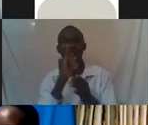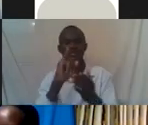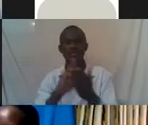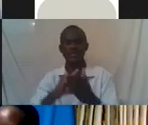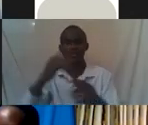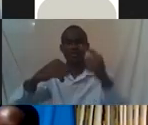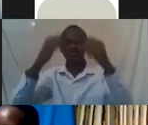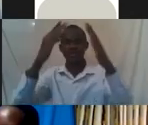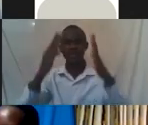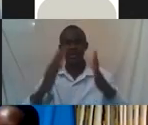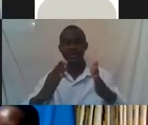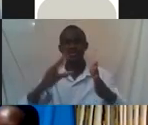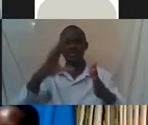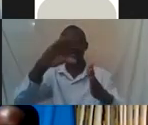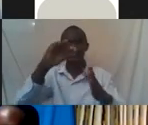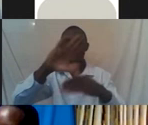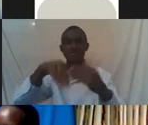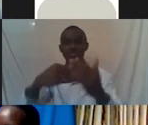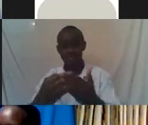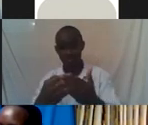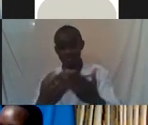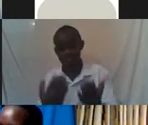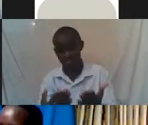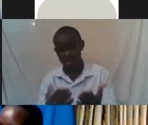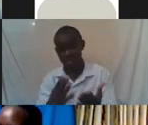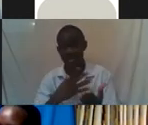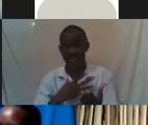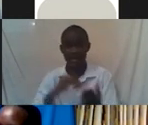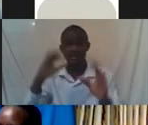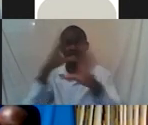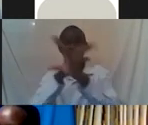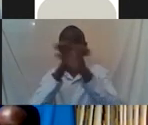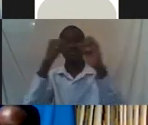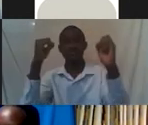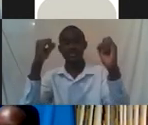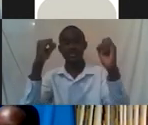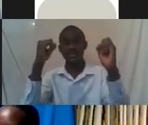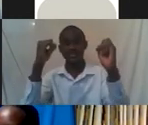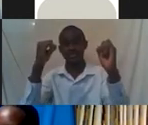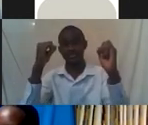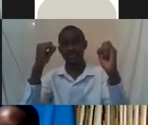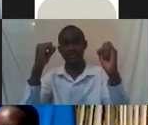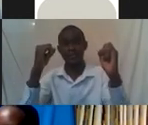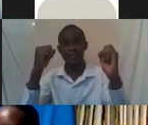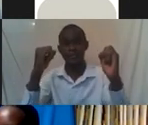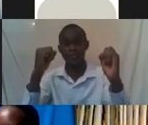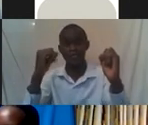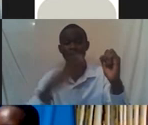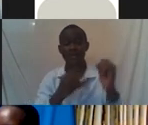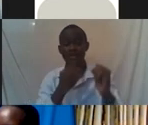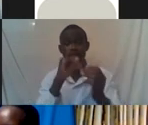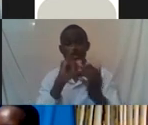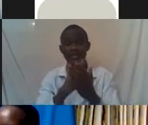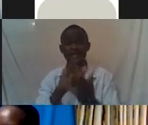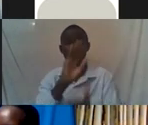all. And you know, the presidential imperial presidency. And you're saying BBI